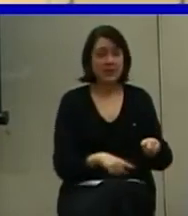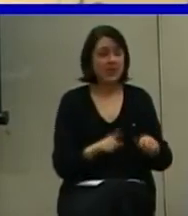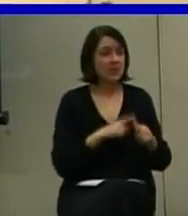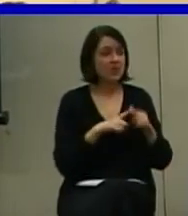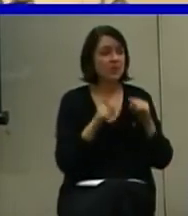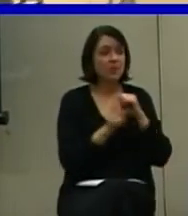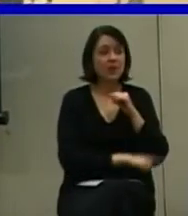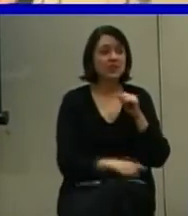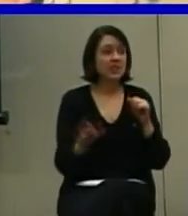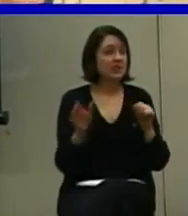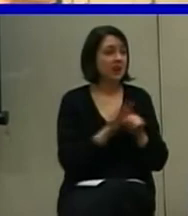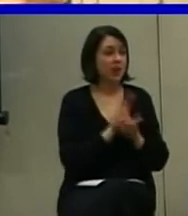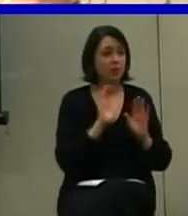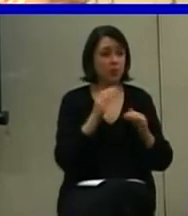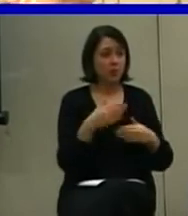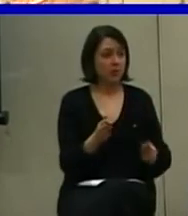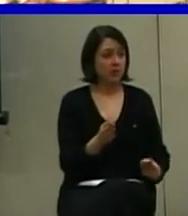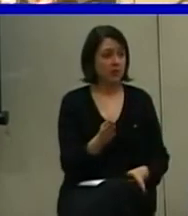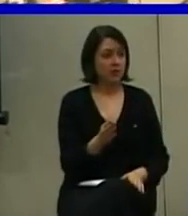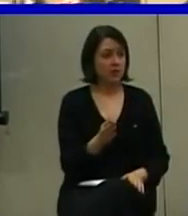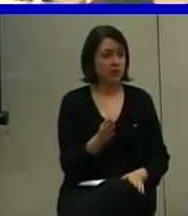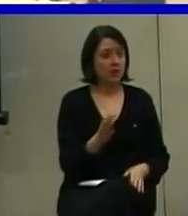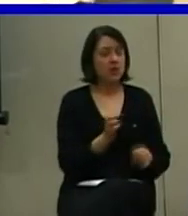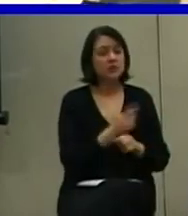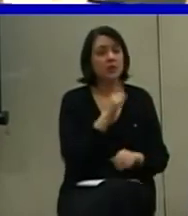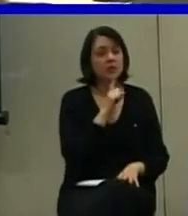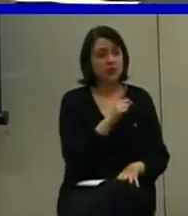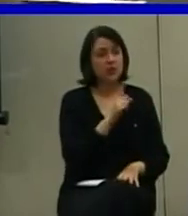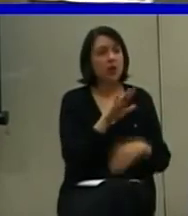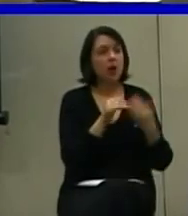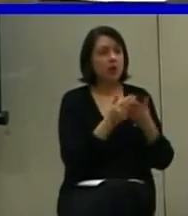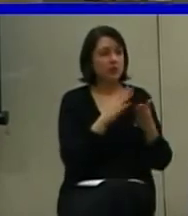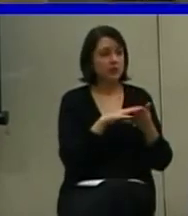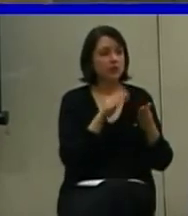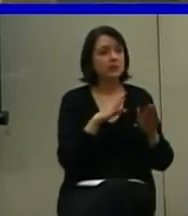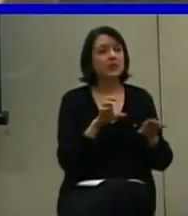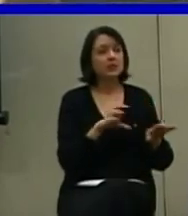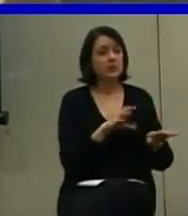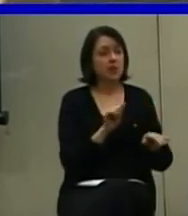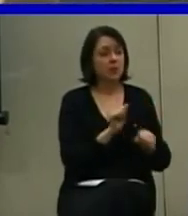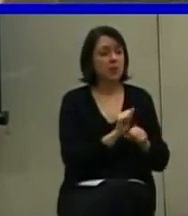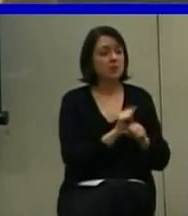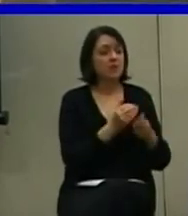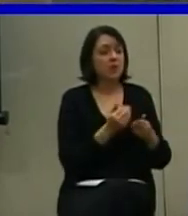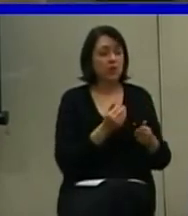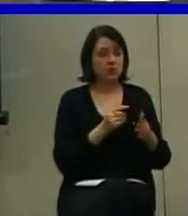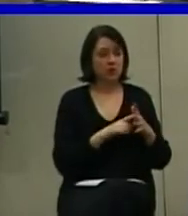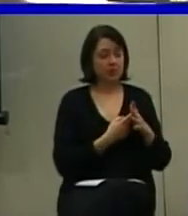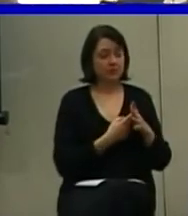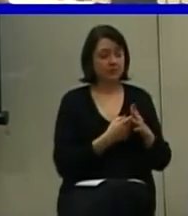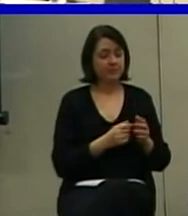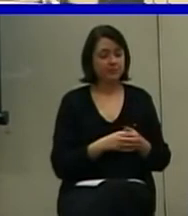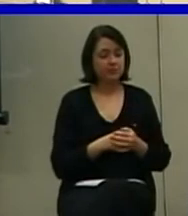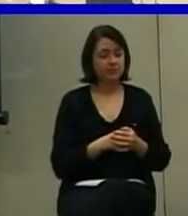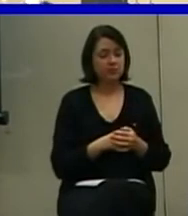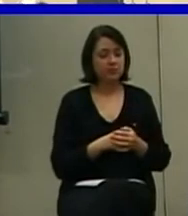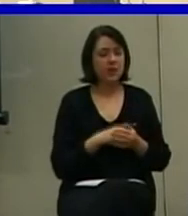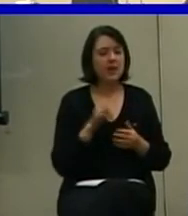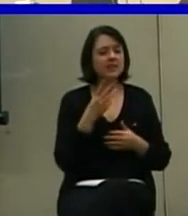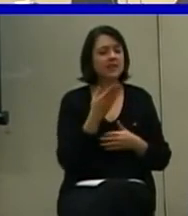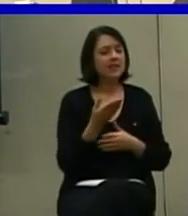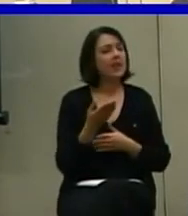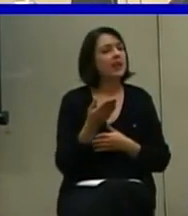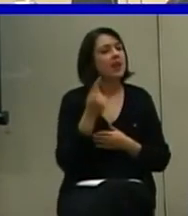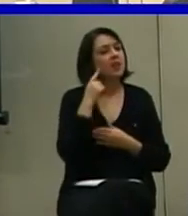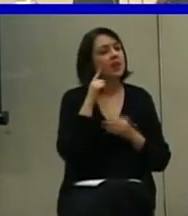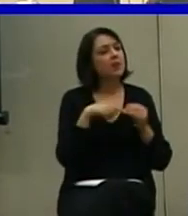punished everybody in the room. So make sure that they can all do it before you get started. Second, think